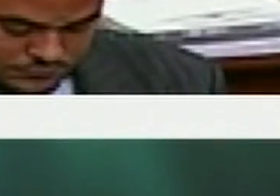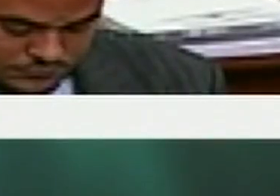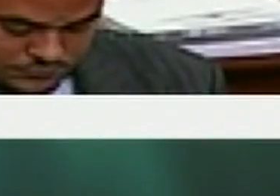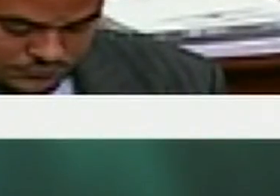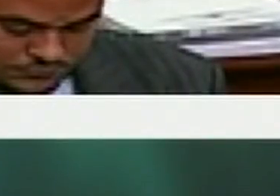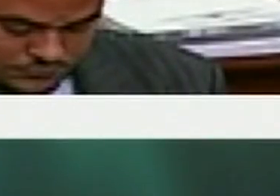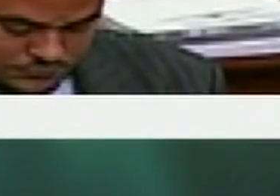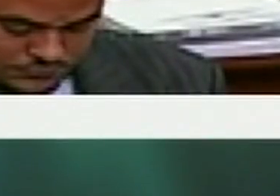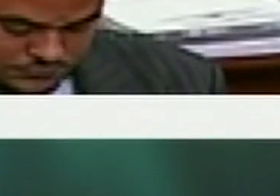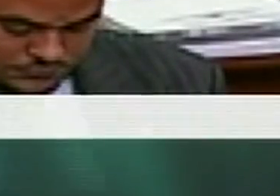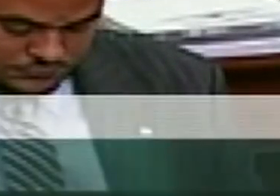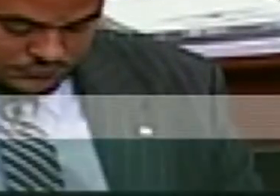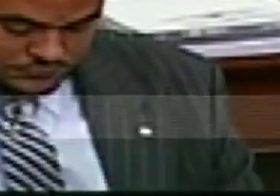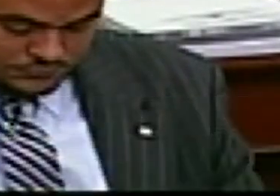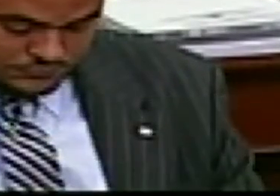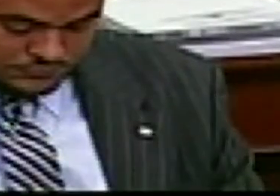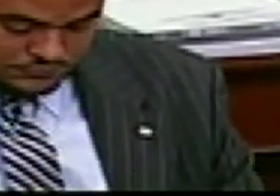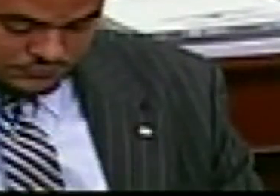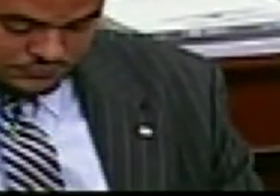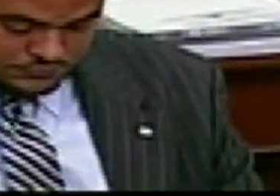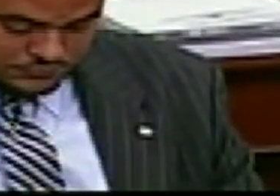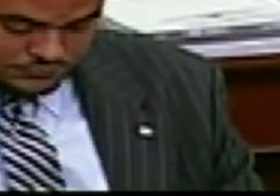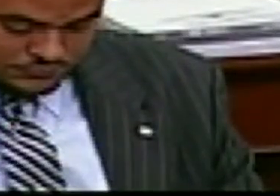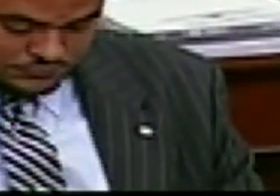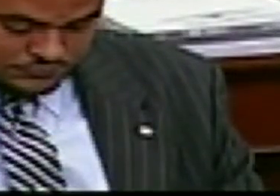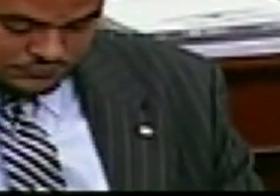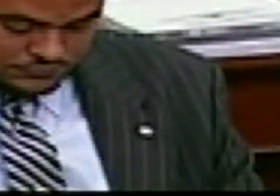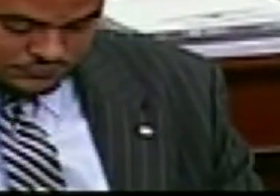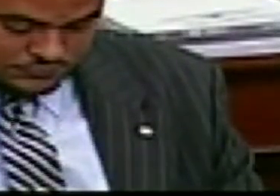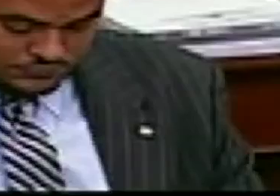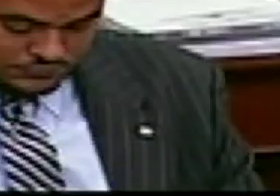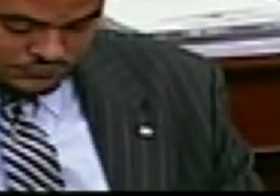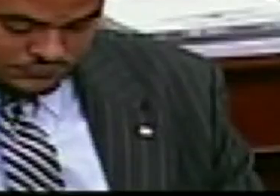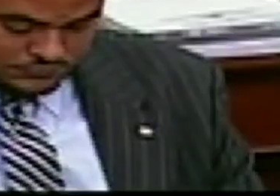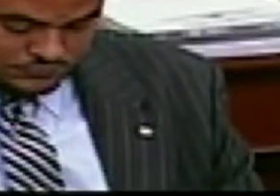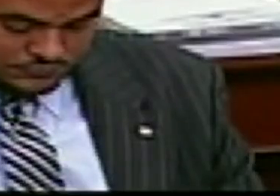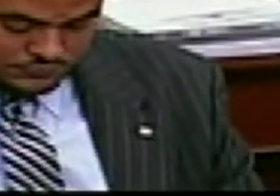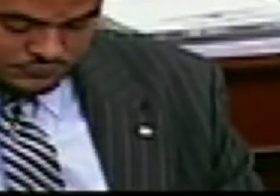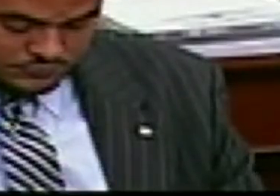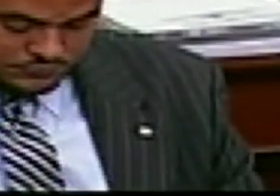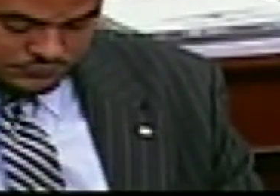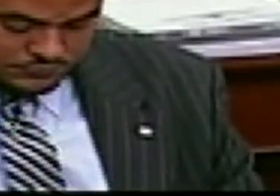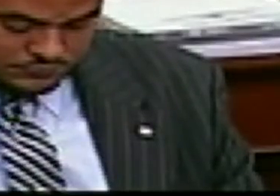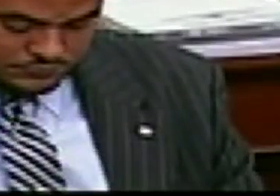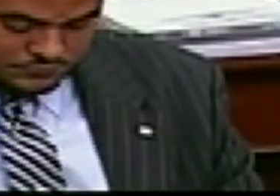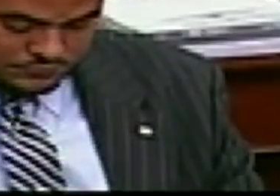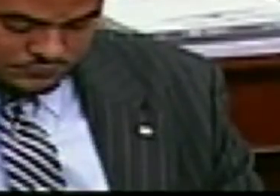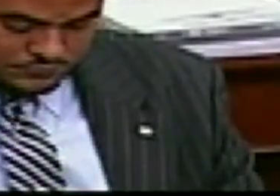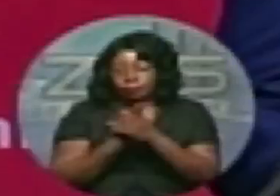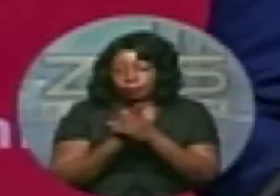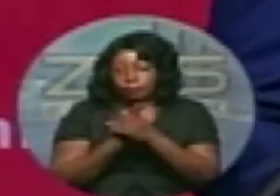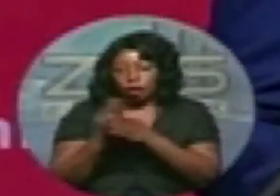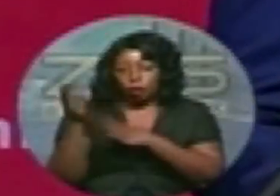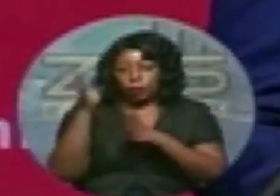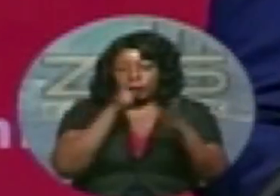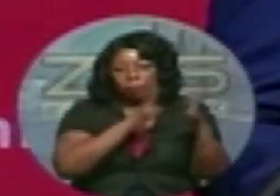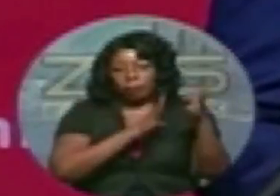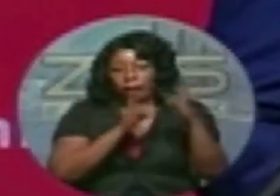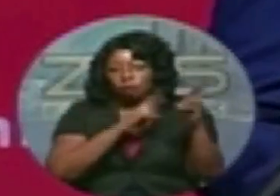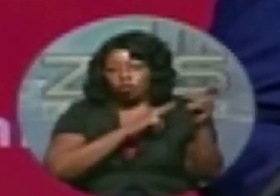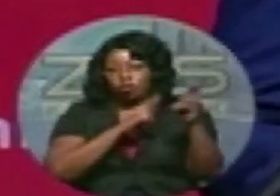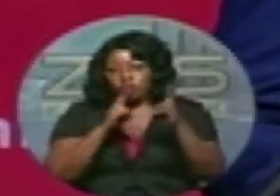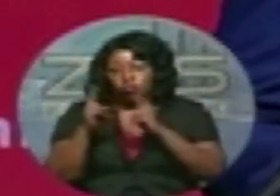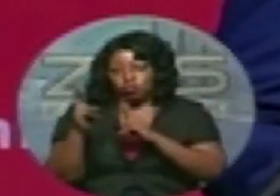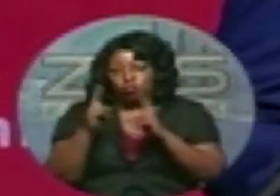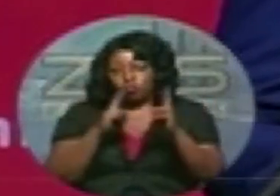is also being called into question by an F&M general, one who he says cannot boast of a successful political career like the